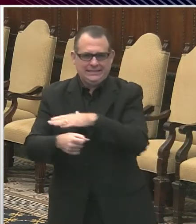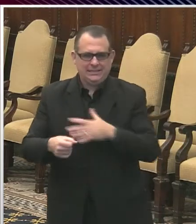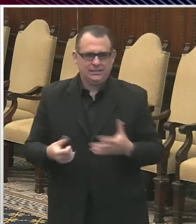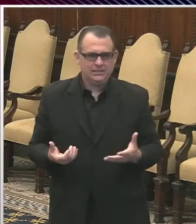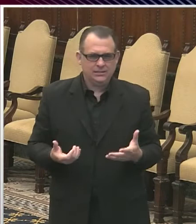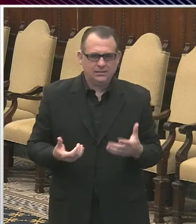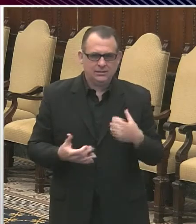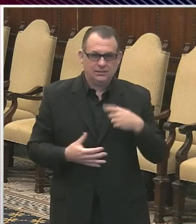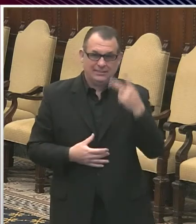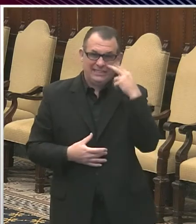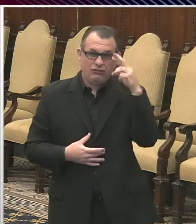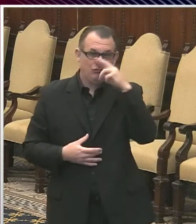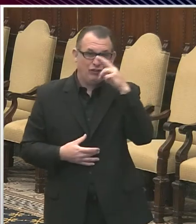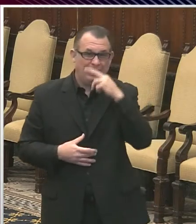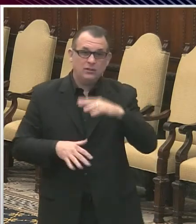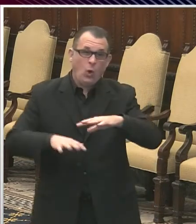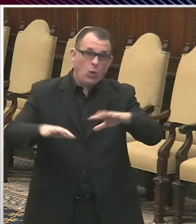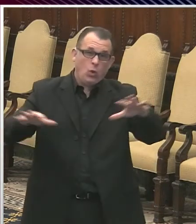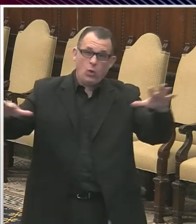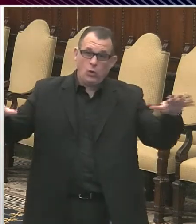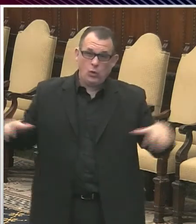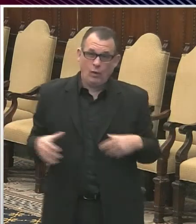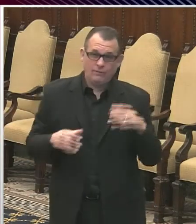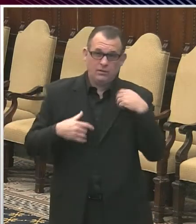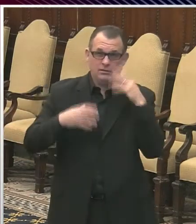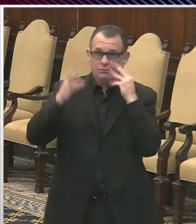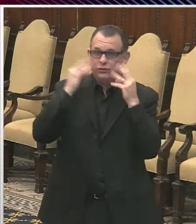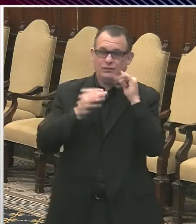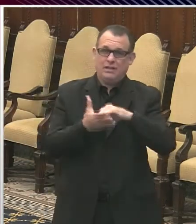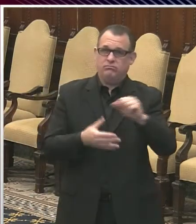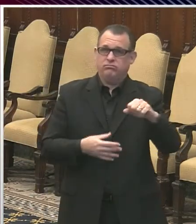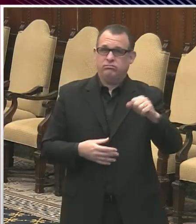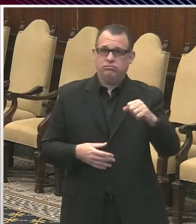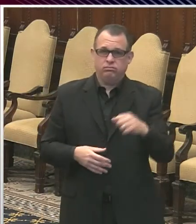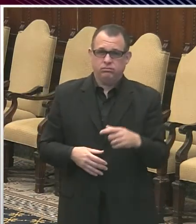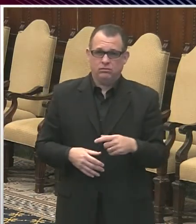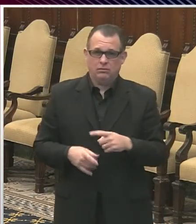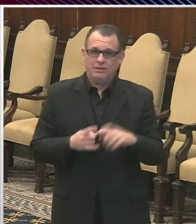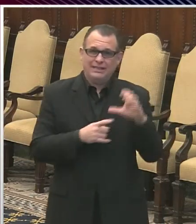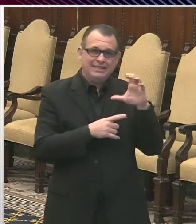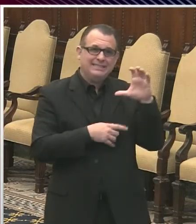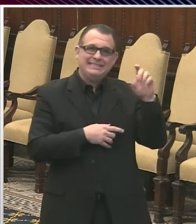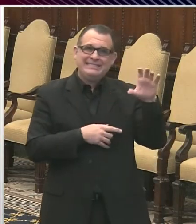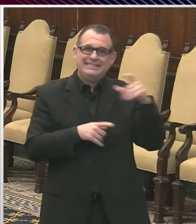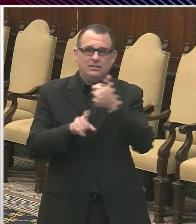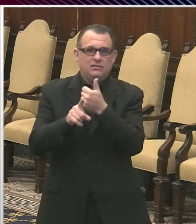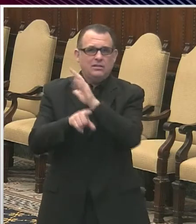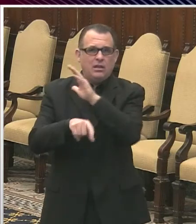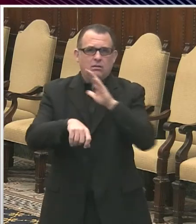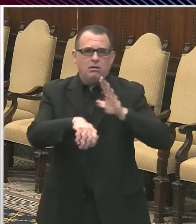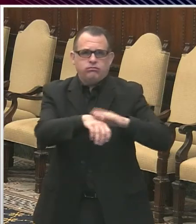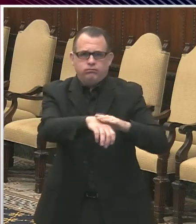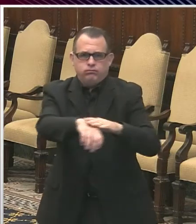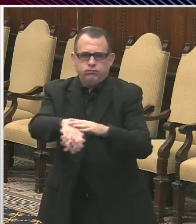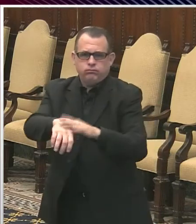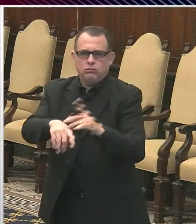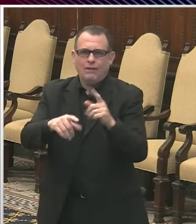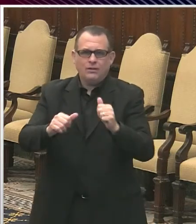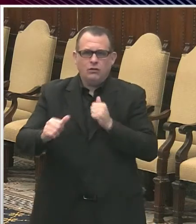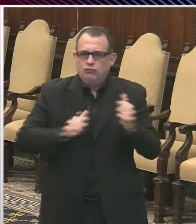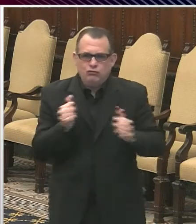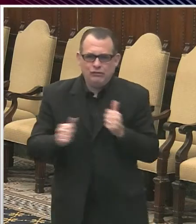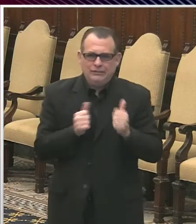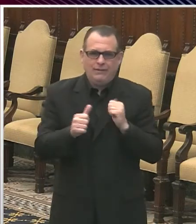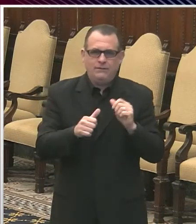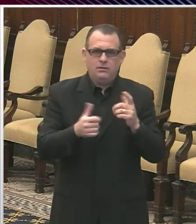rats and we're used to that. But just the CDC even now warning about, their aggressive behavior and telling folks to secure